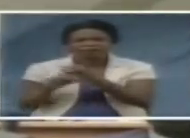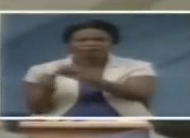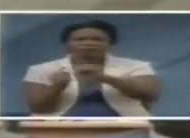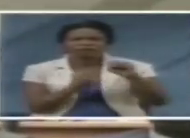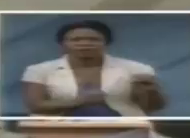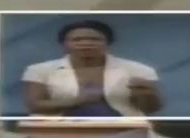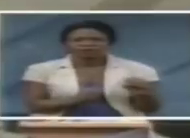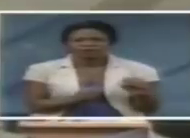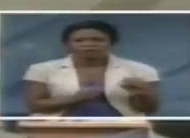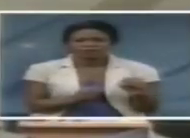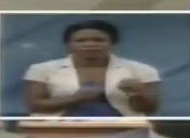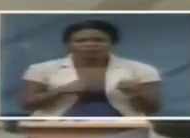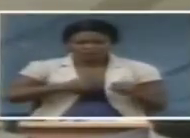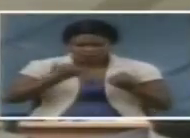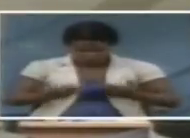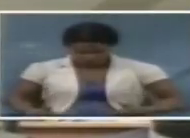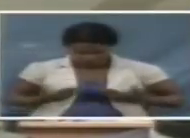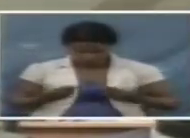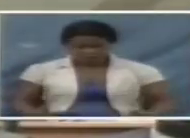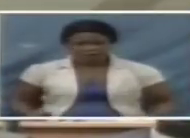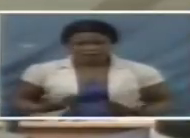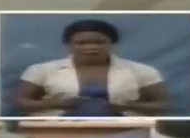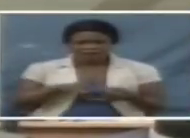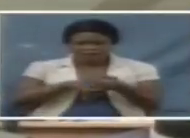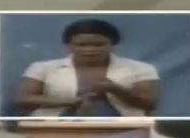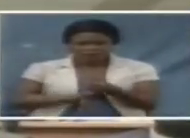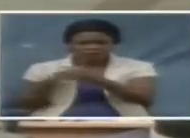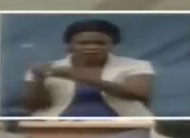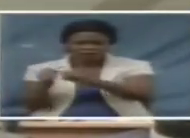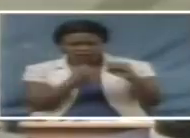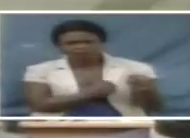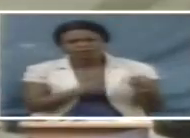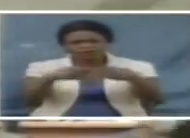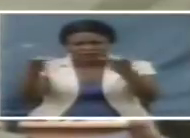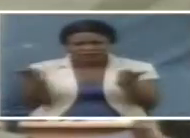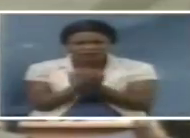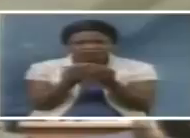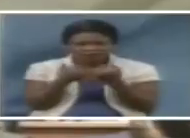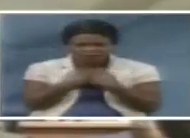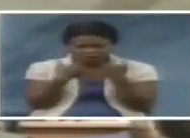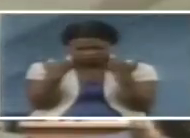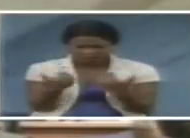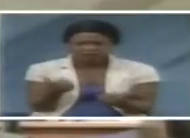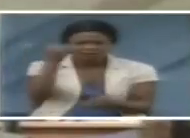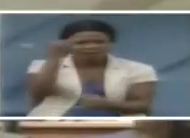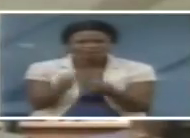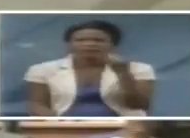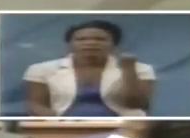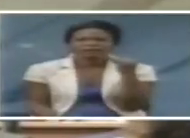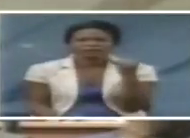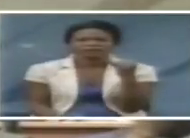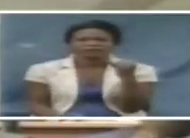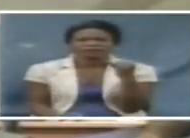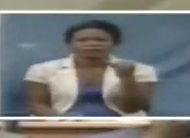social security protection. I'm happy to report that the Social Protection Bill has now